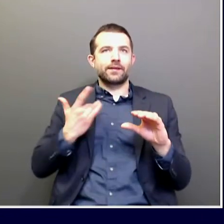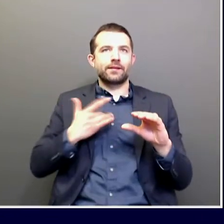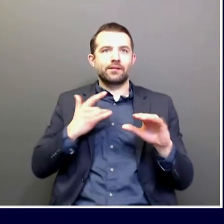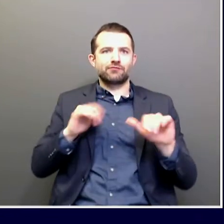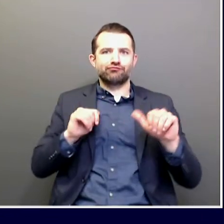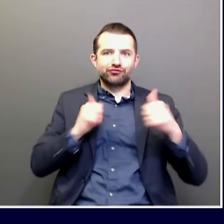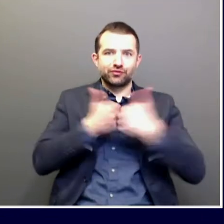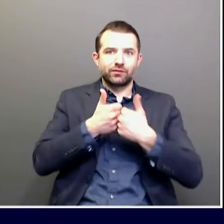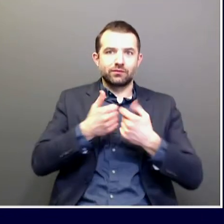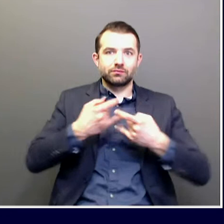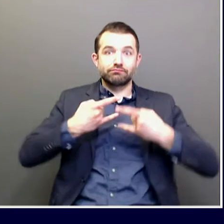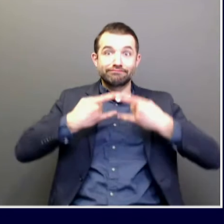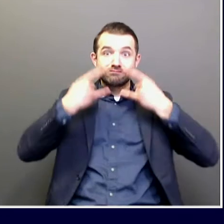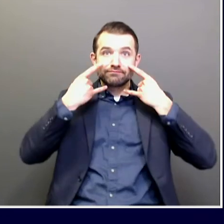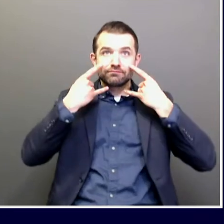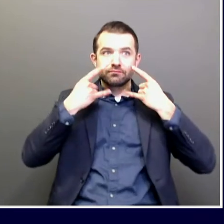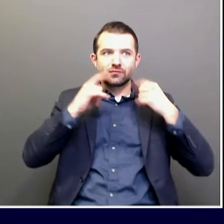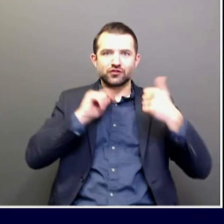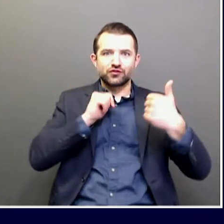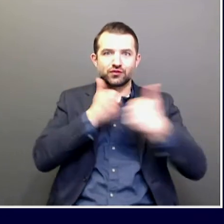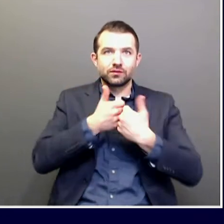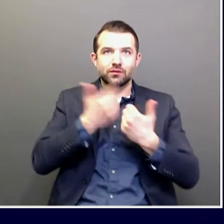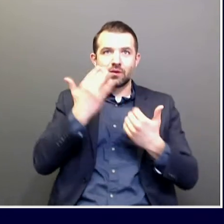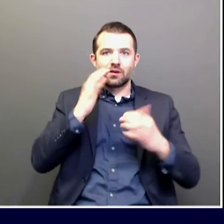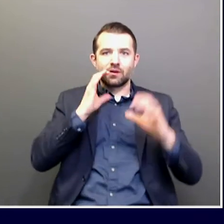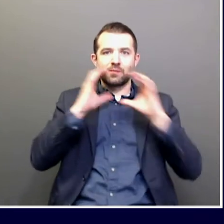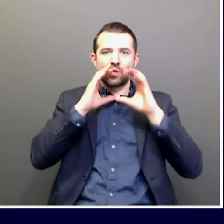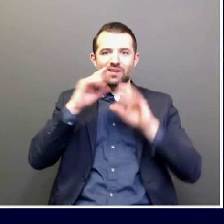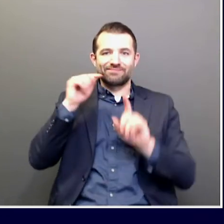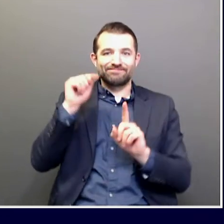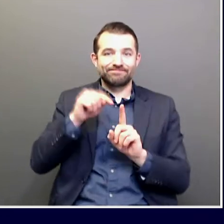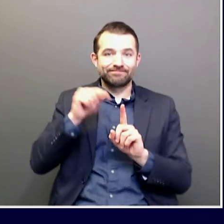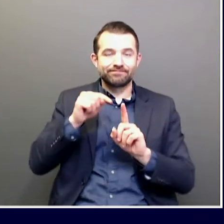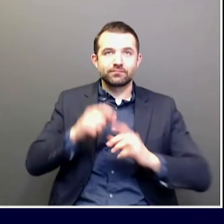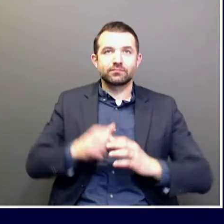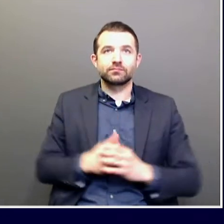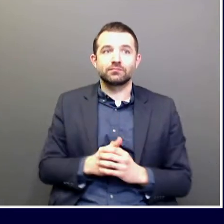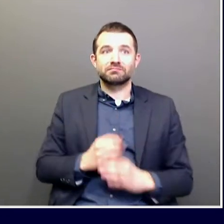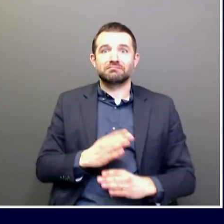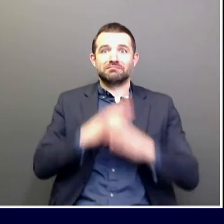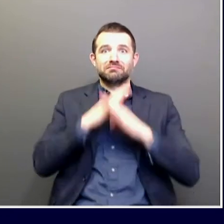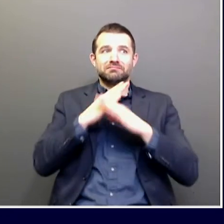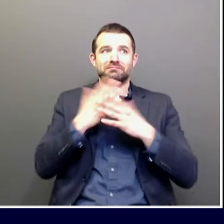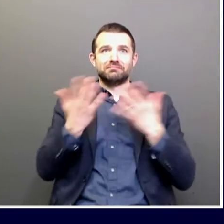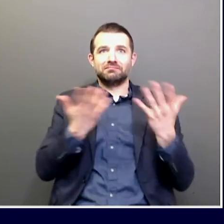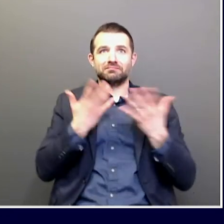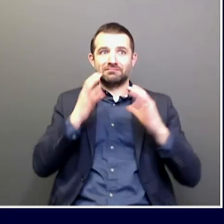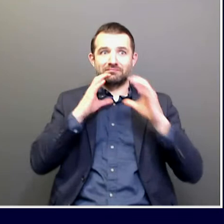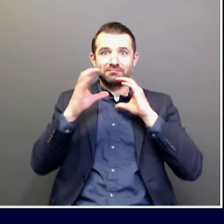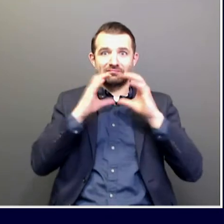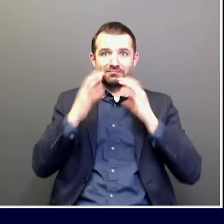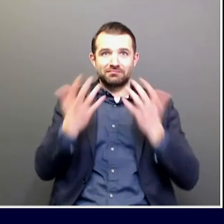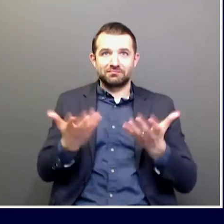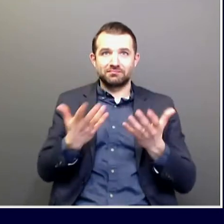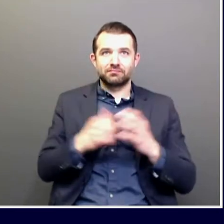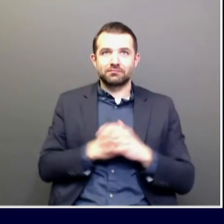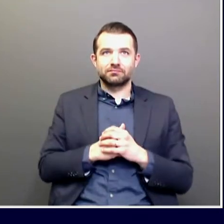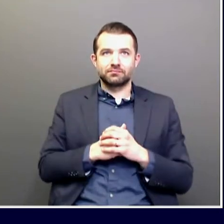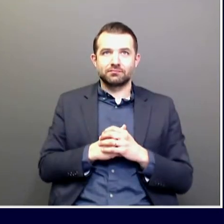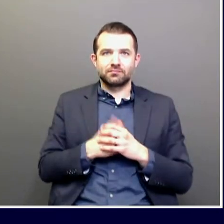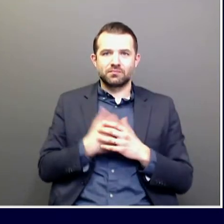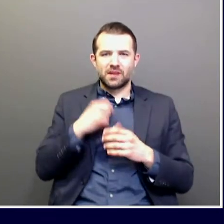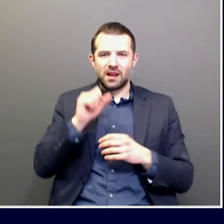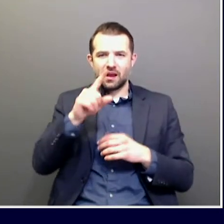well. Yes. And then just sticking with this for a little bit, and you mentioned